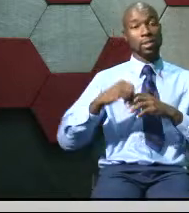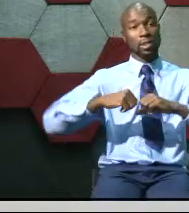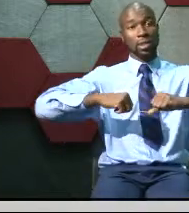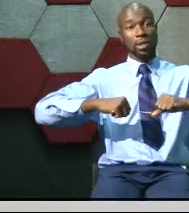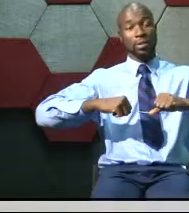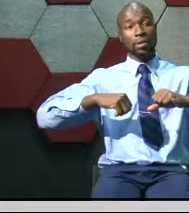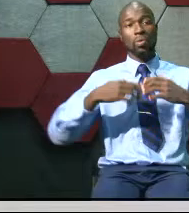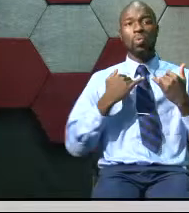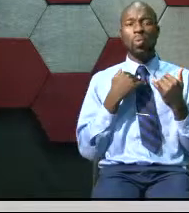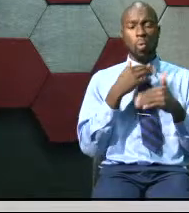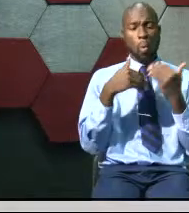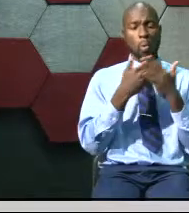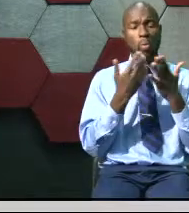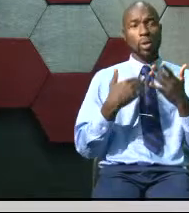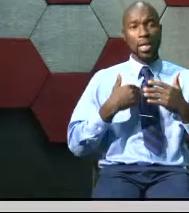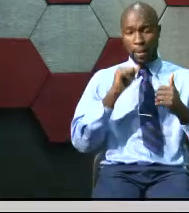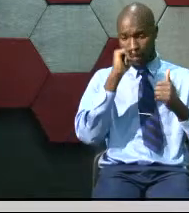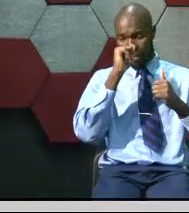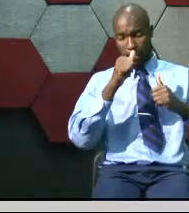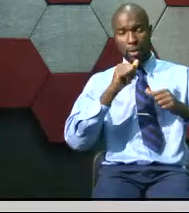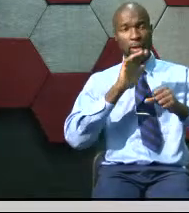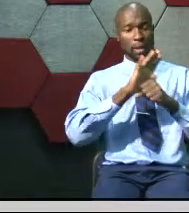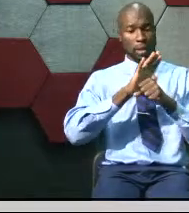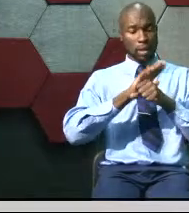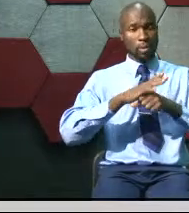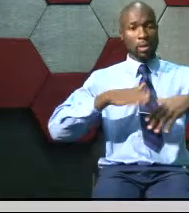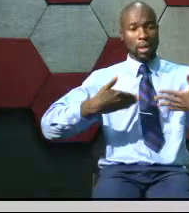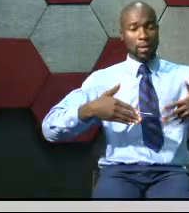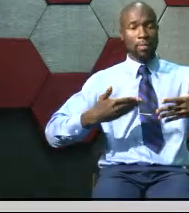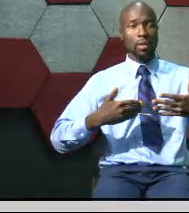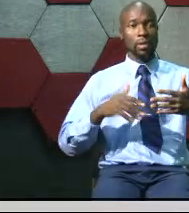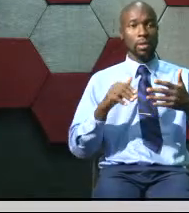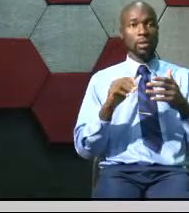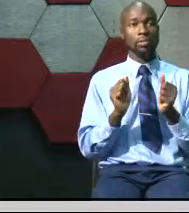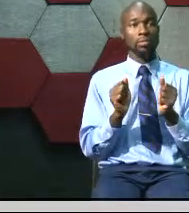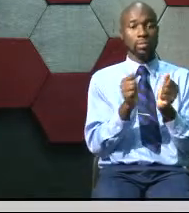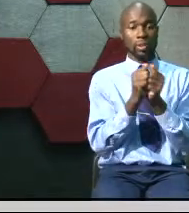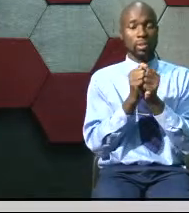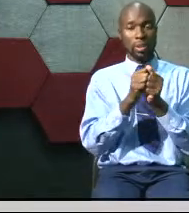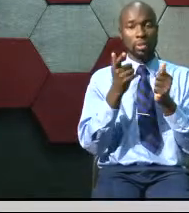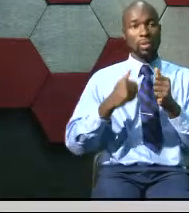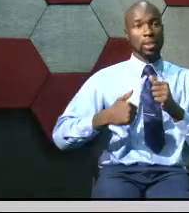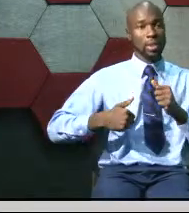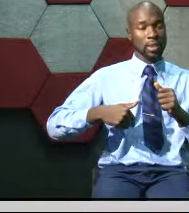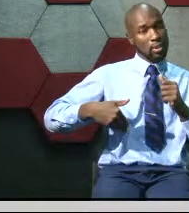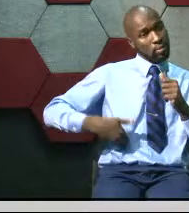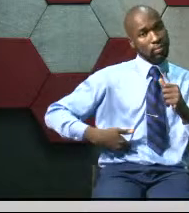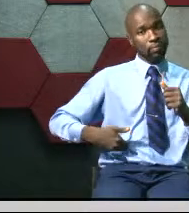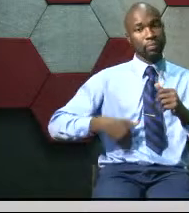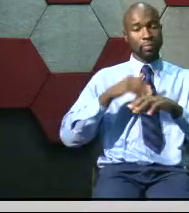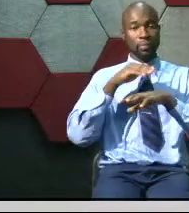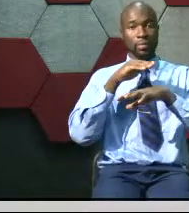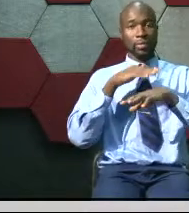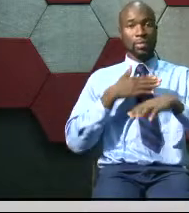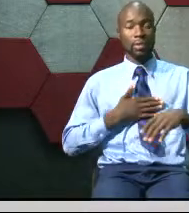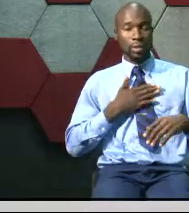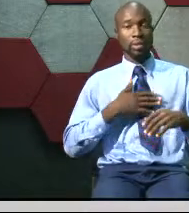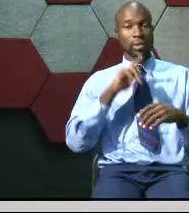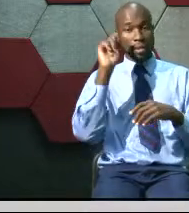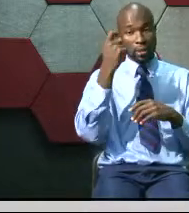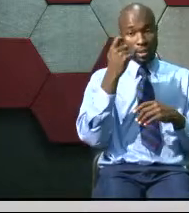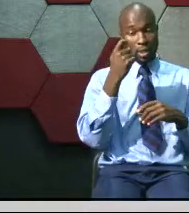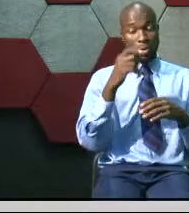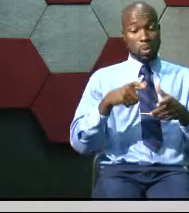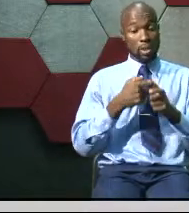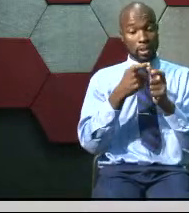we're so proud to be associated with Young Scientists Kenya and to be giving awards to the top 2